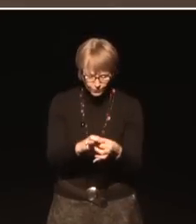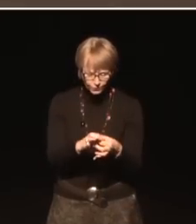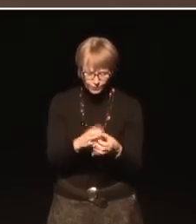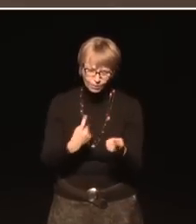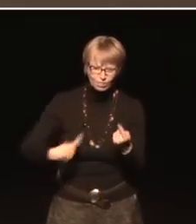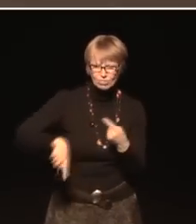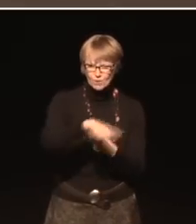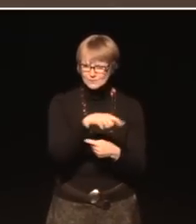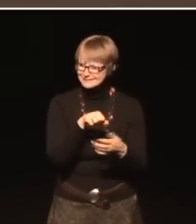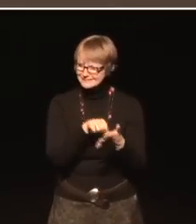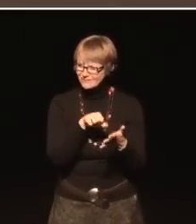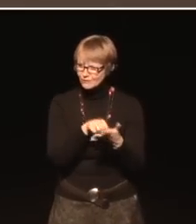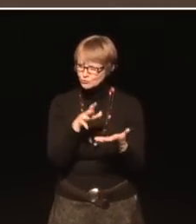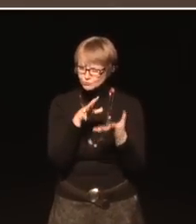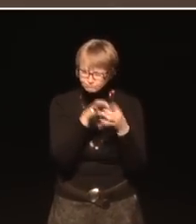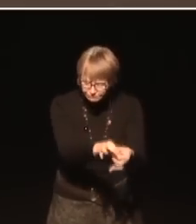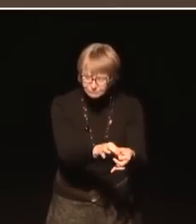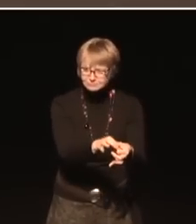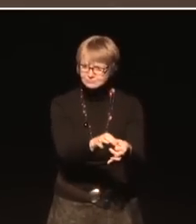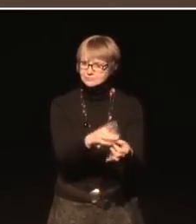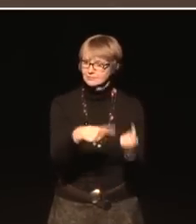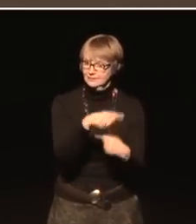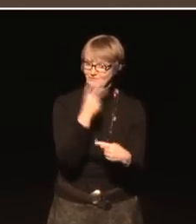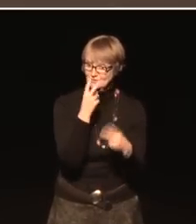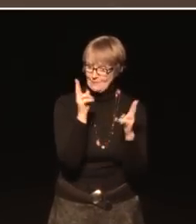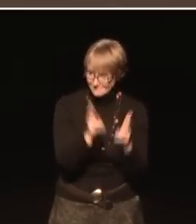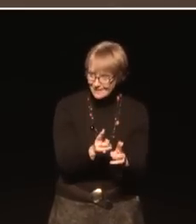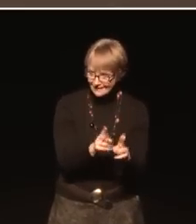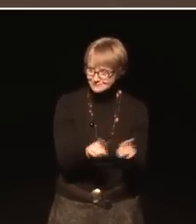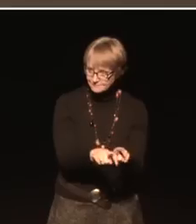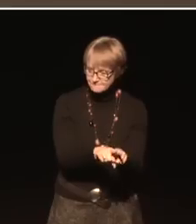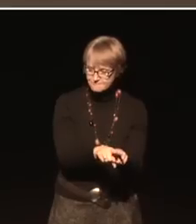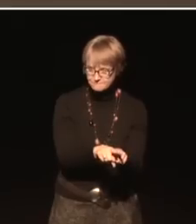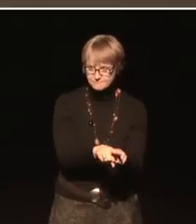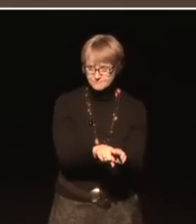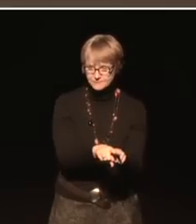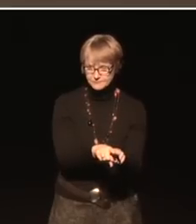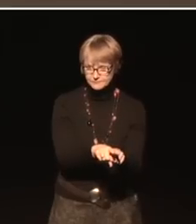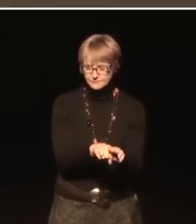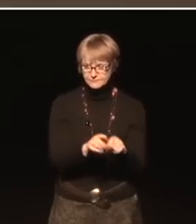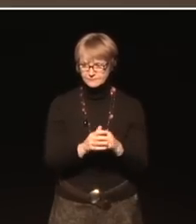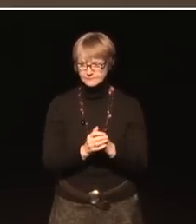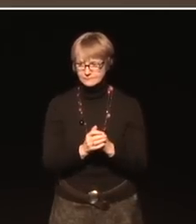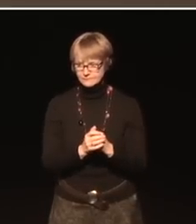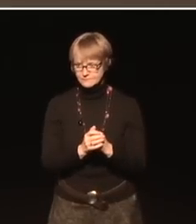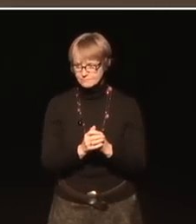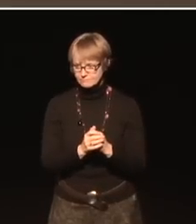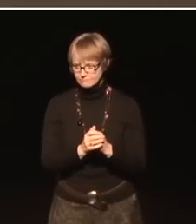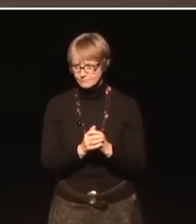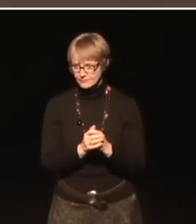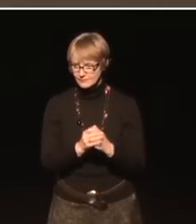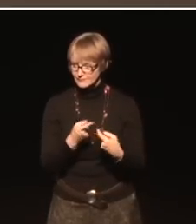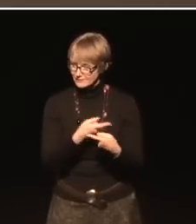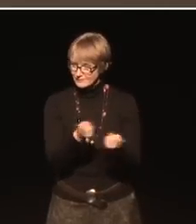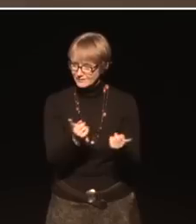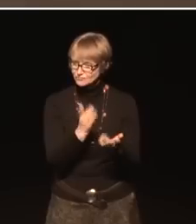audiences of visually impaired people, who, unlike sometimes venues kind of want to relate